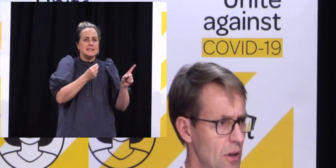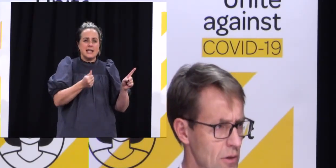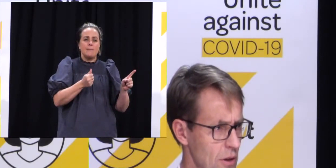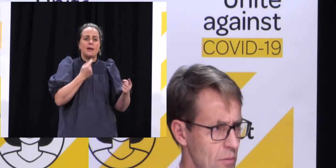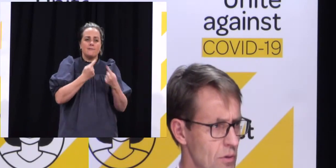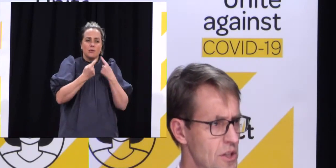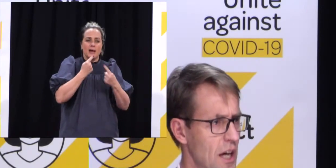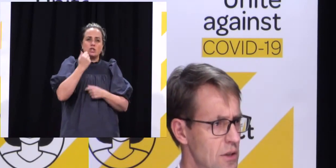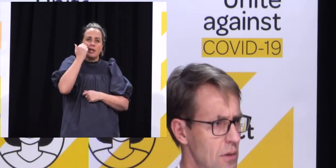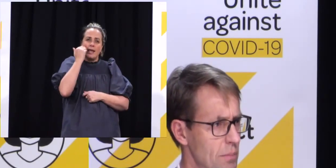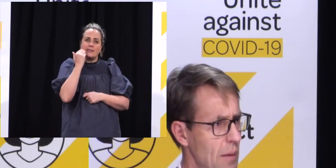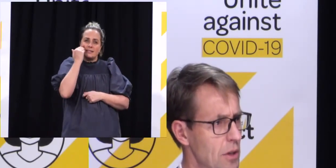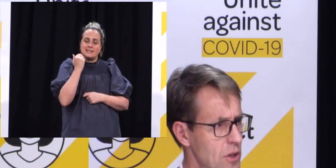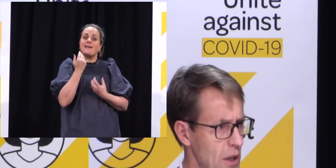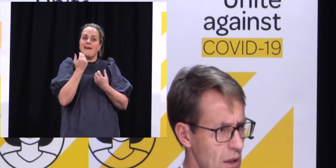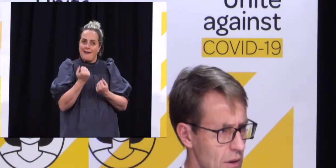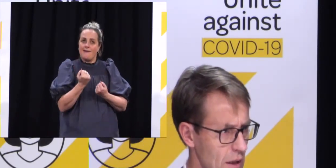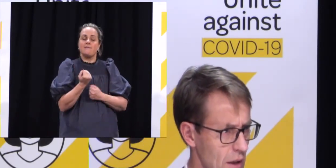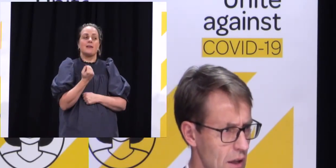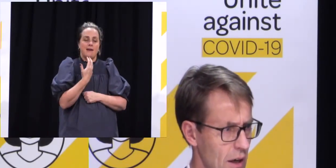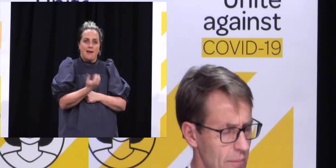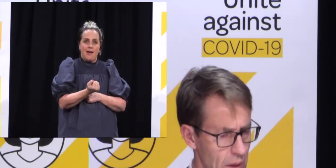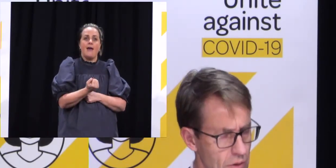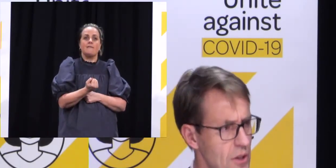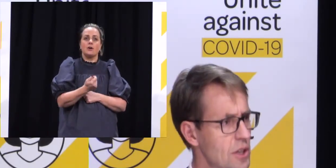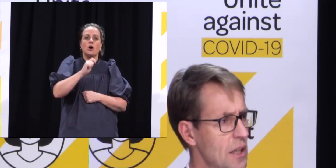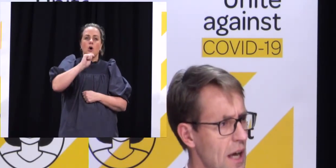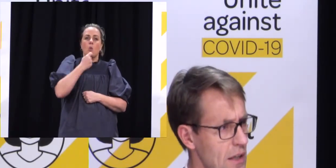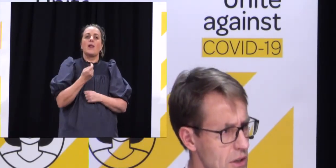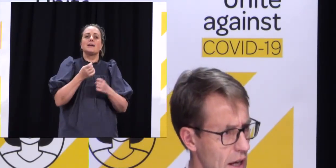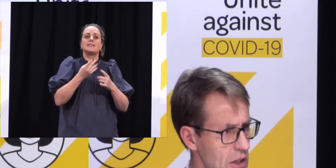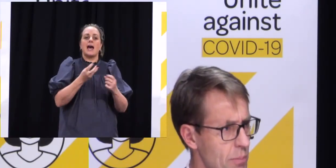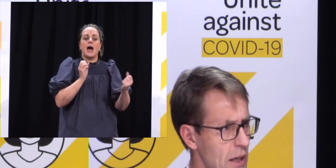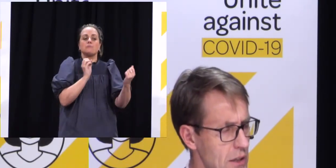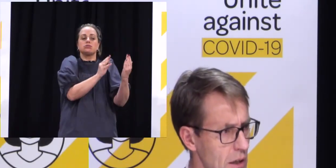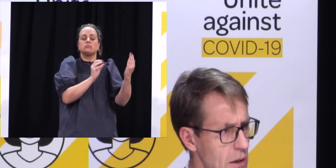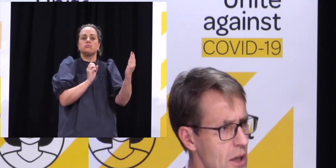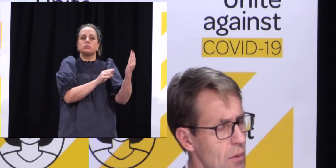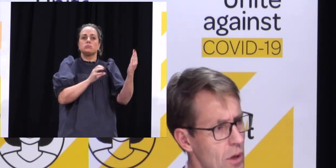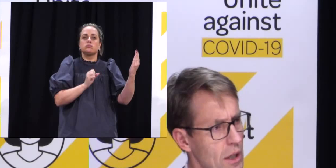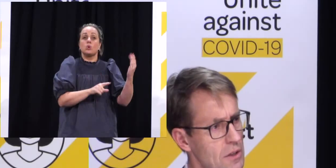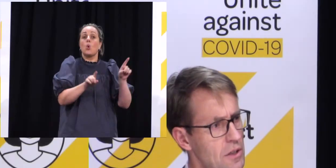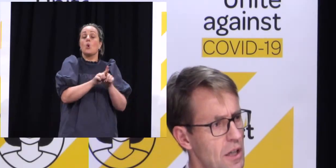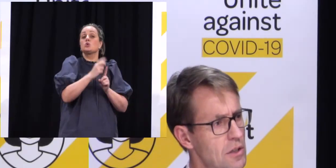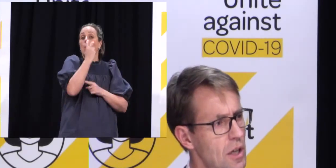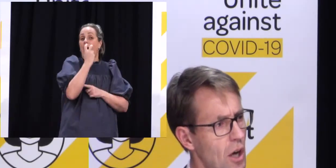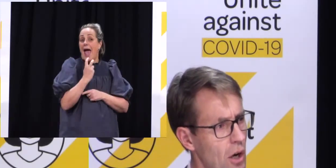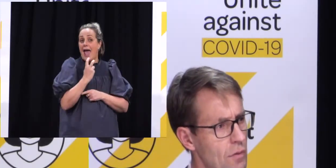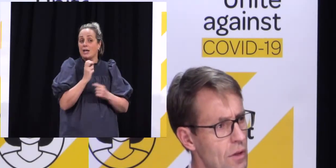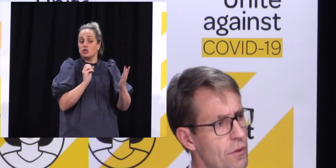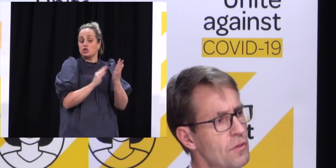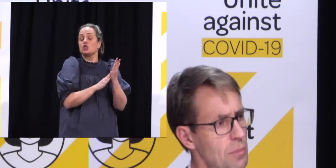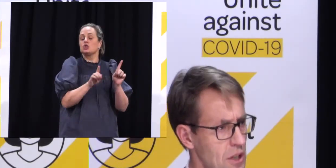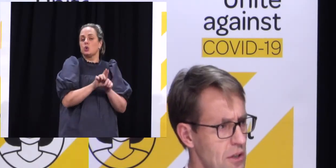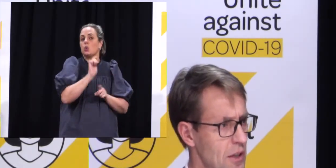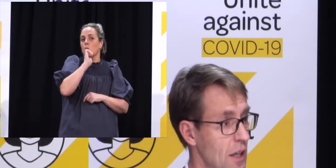made a note that we'll start to publish the ethnicity and age breakdown. What I can say is over 50% of the cases